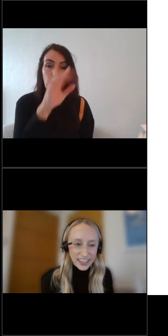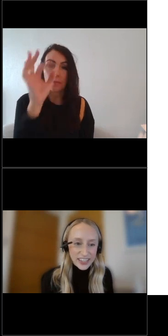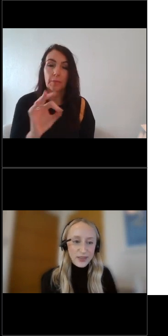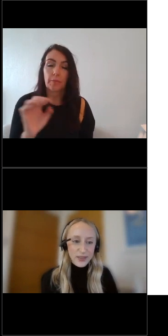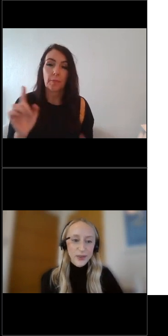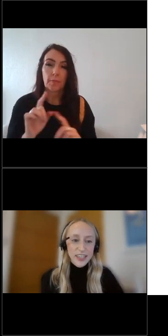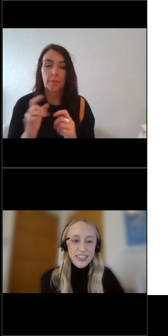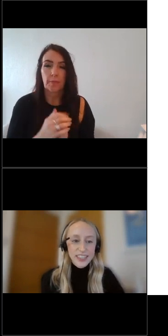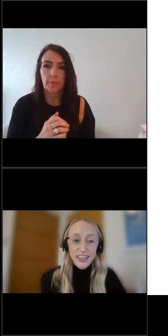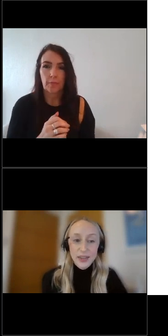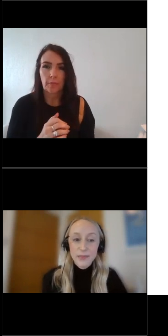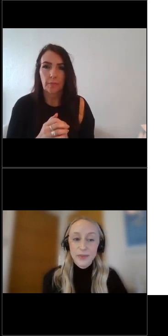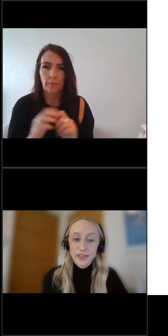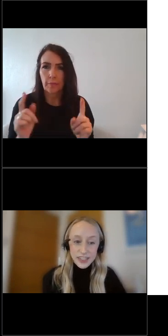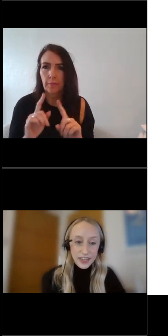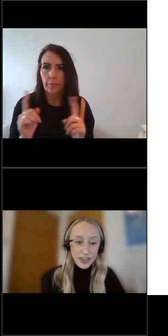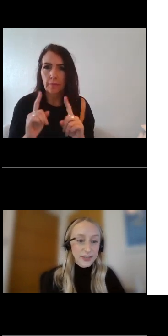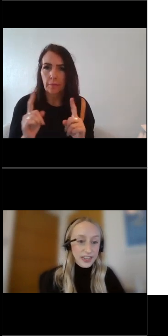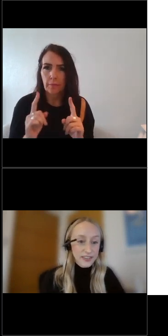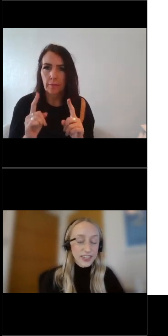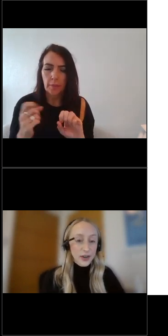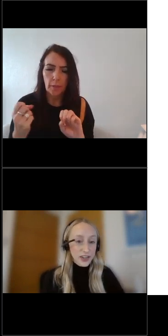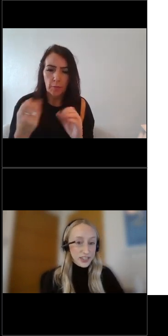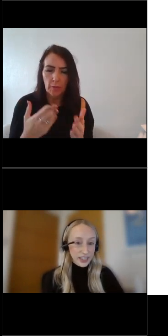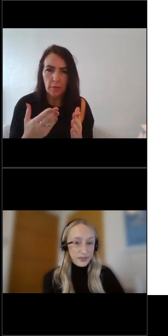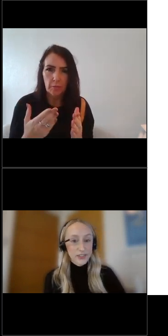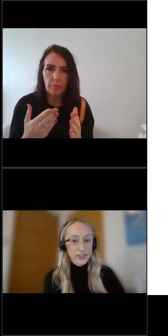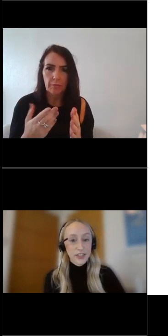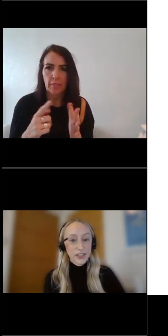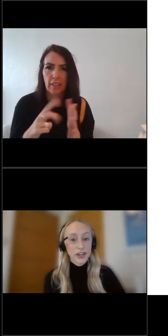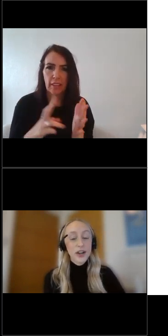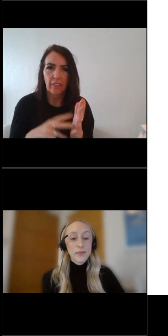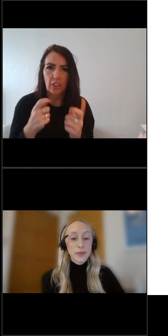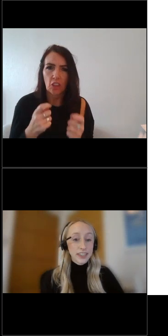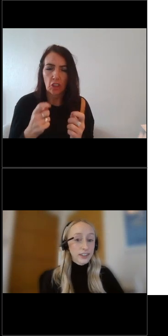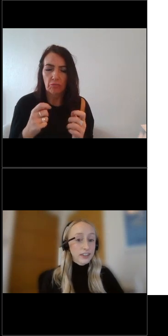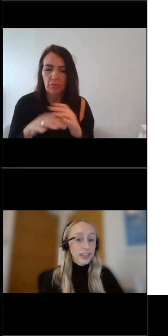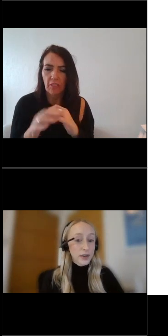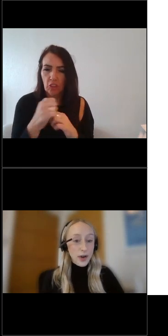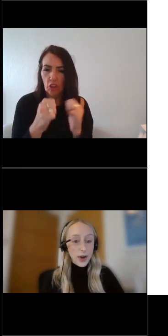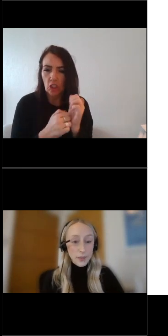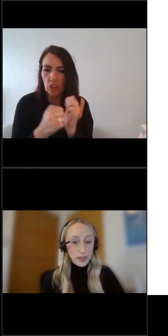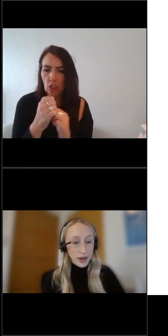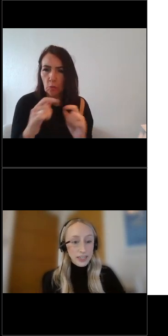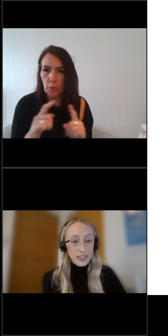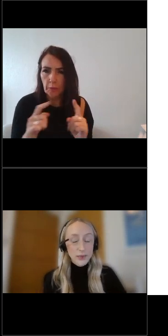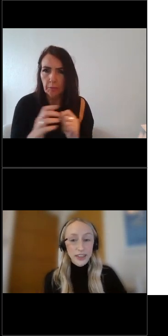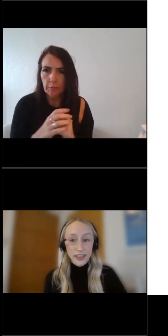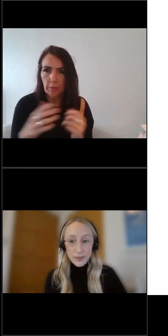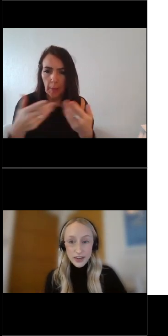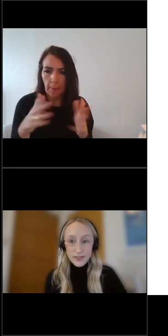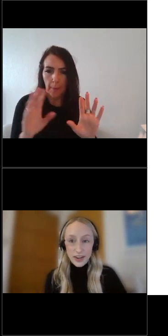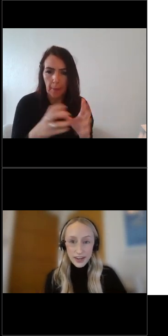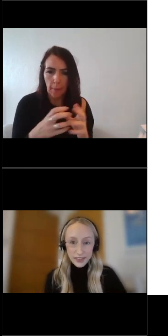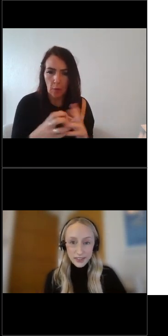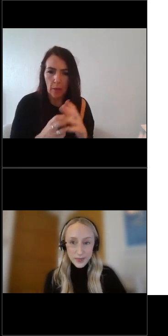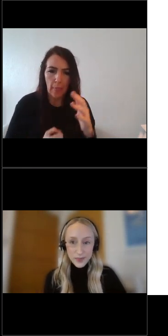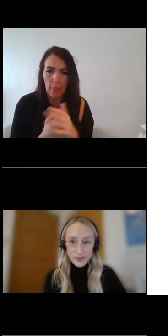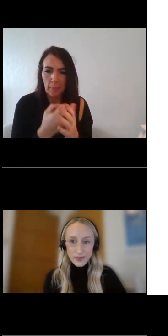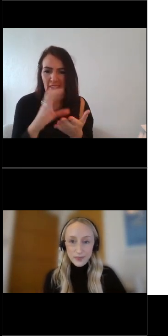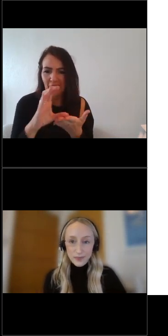had is, what is the provision of EV charging infrastructure, particularly in public bodies with limited